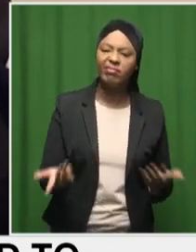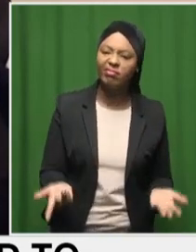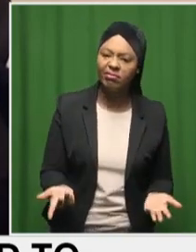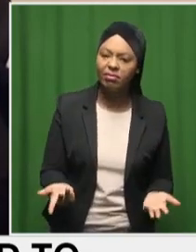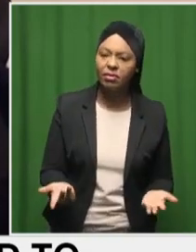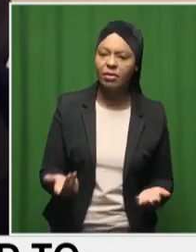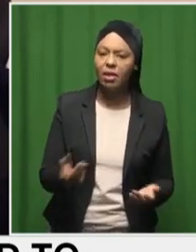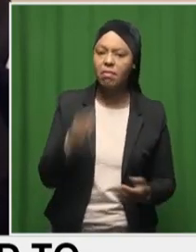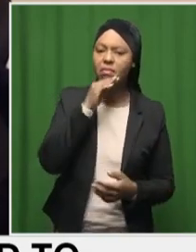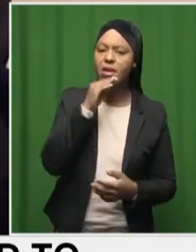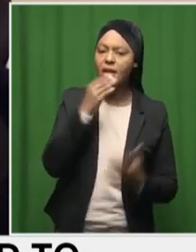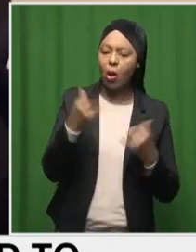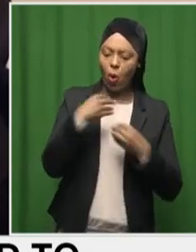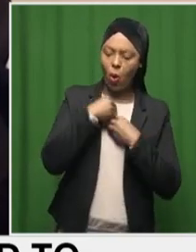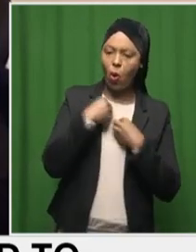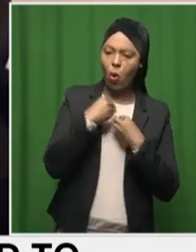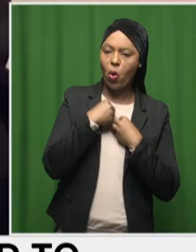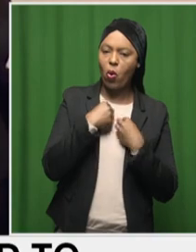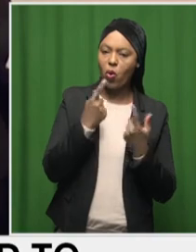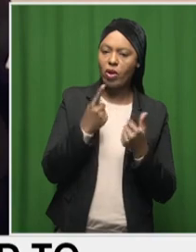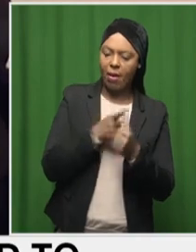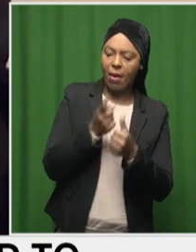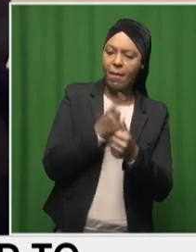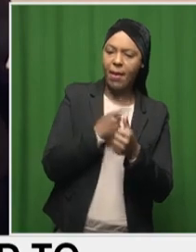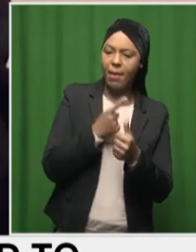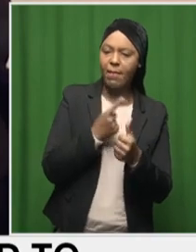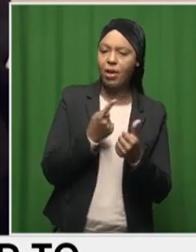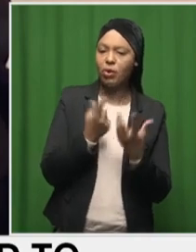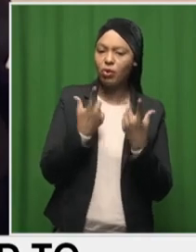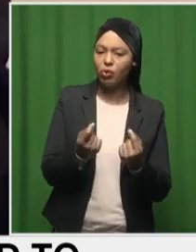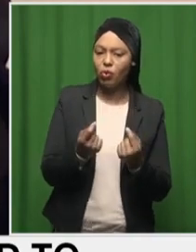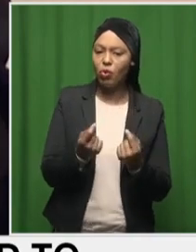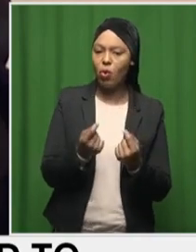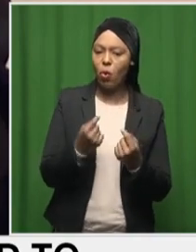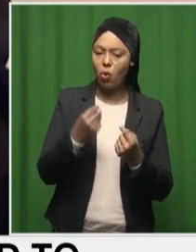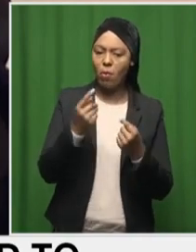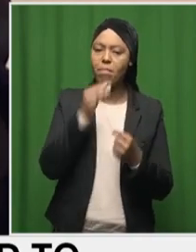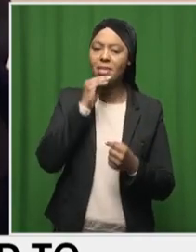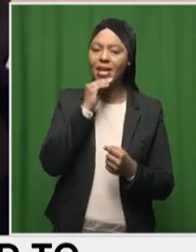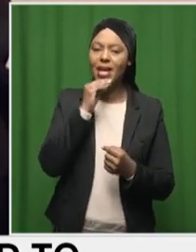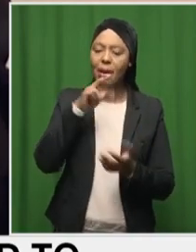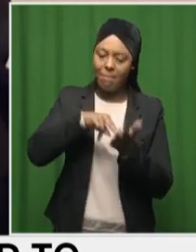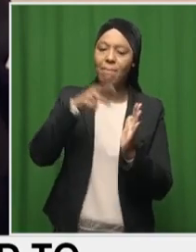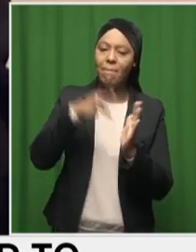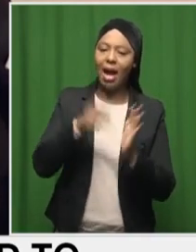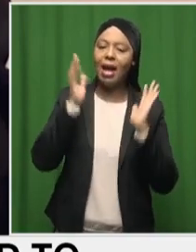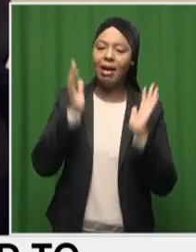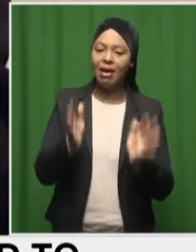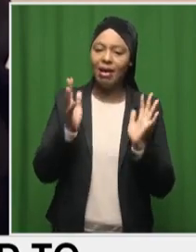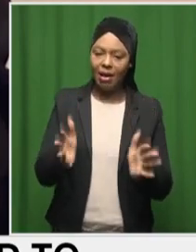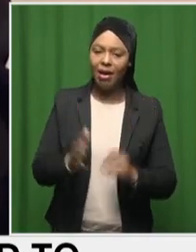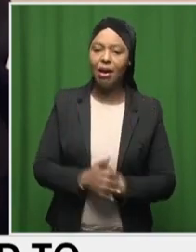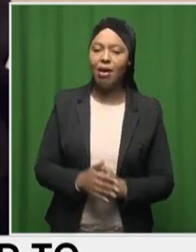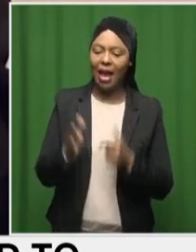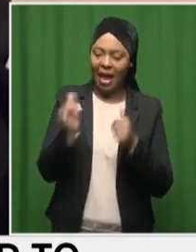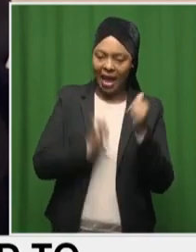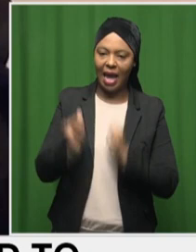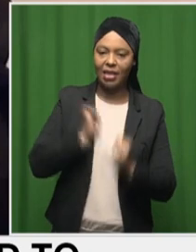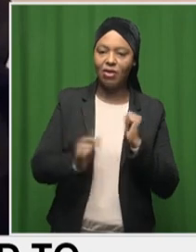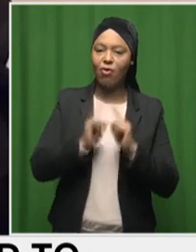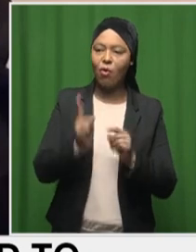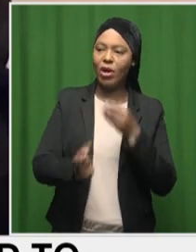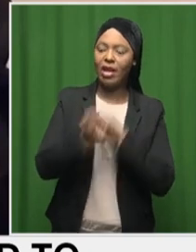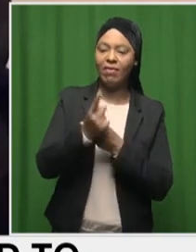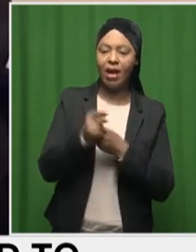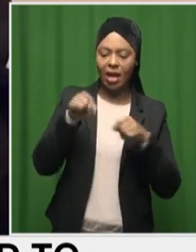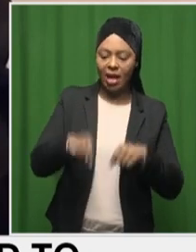we're just scoring own goals, aren't we? I mean, it looks like this has been caused completely internally by actions from what we're